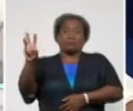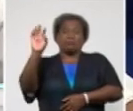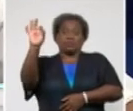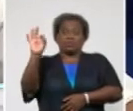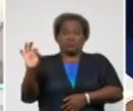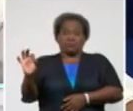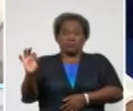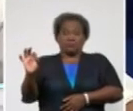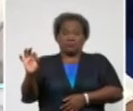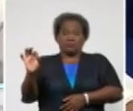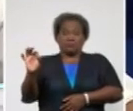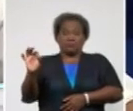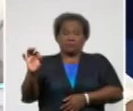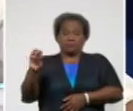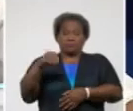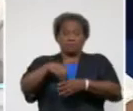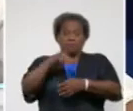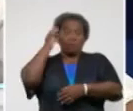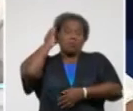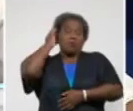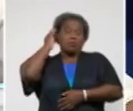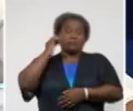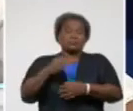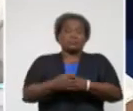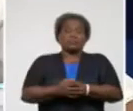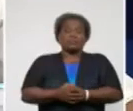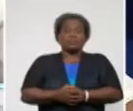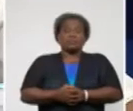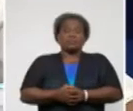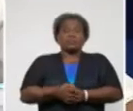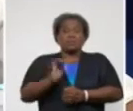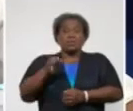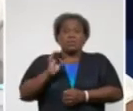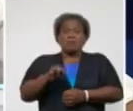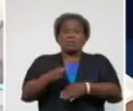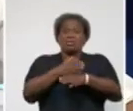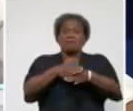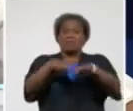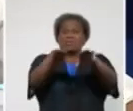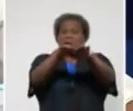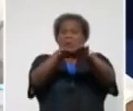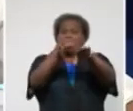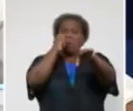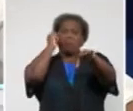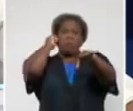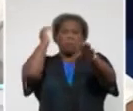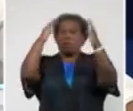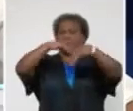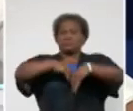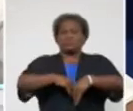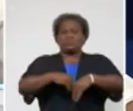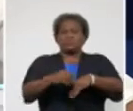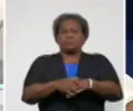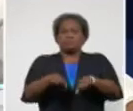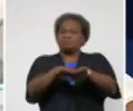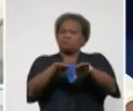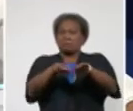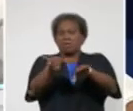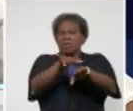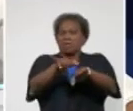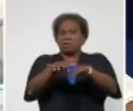or 58.1% of the 31 cases yesterday were asymptomatic at the time of